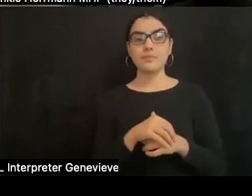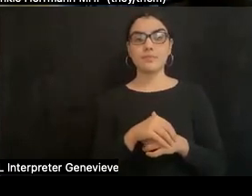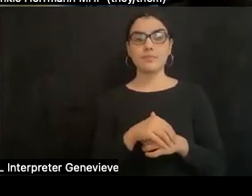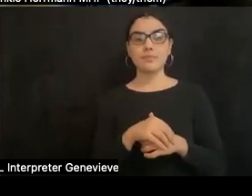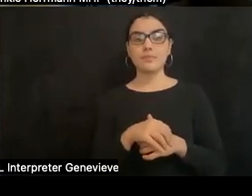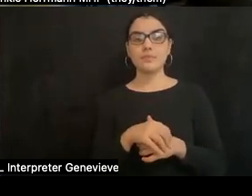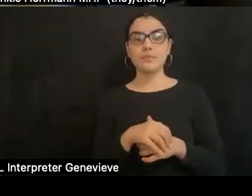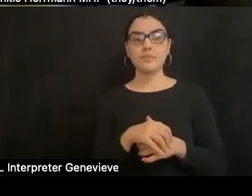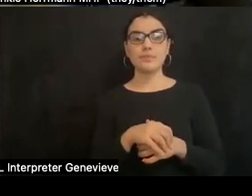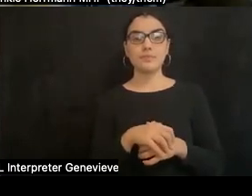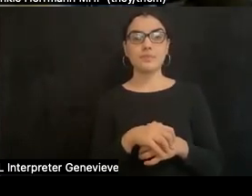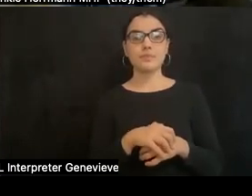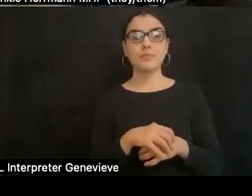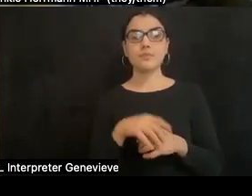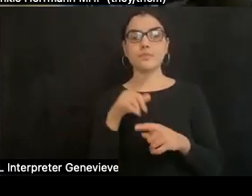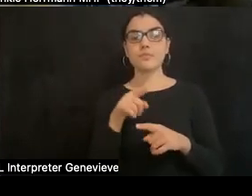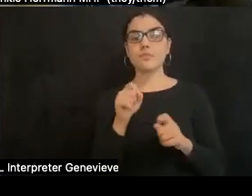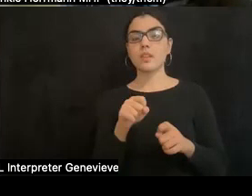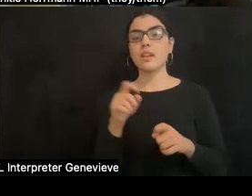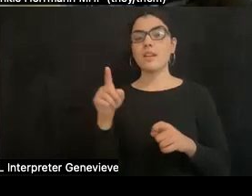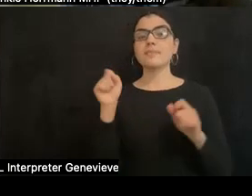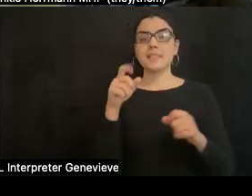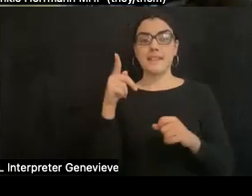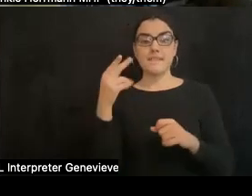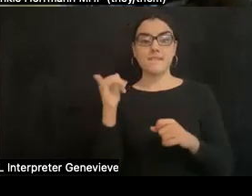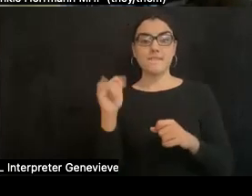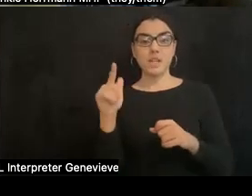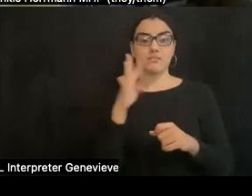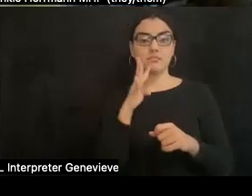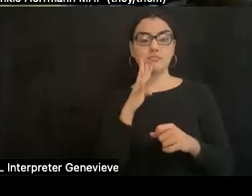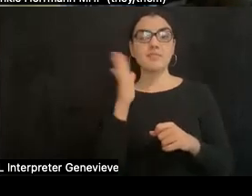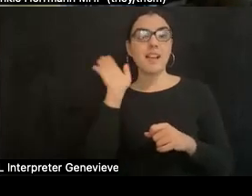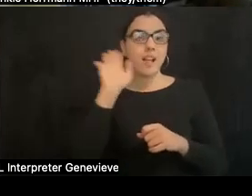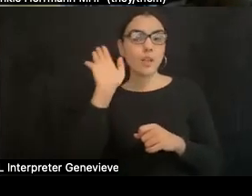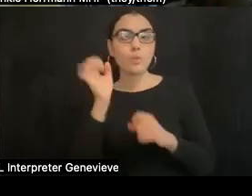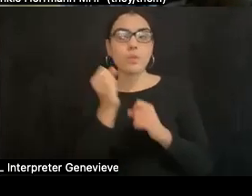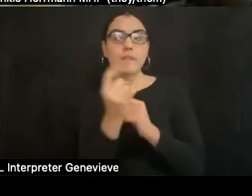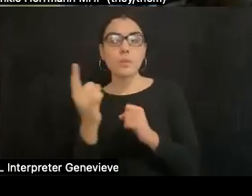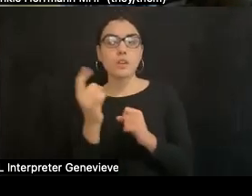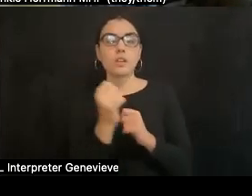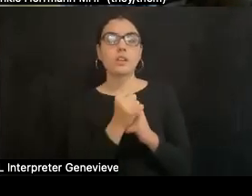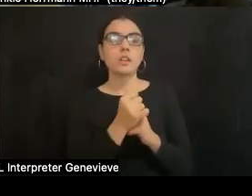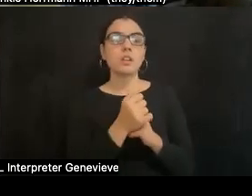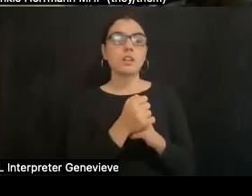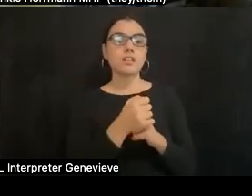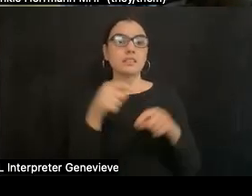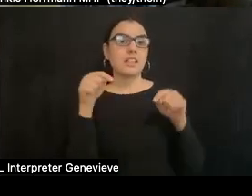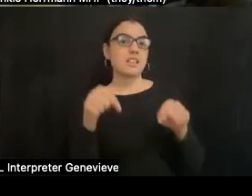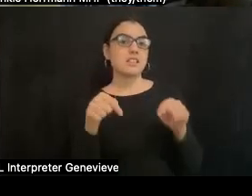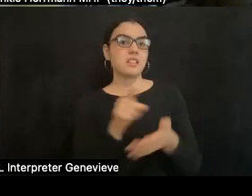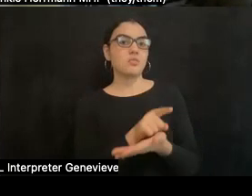to unmute. Yeah. Hello. Hi, everyone. Yeah. So actually, this